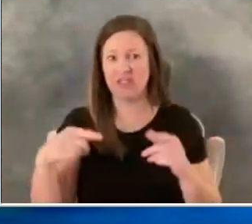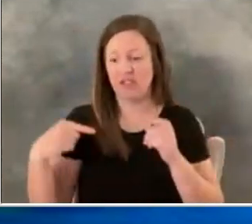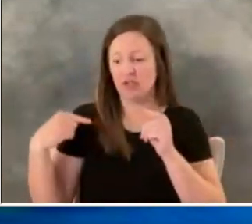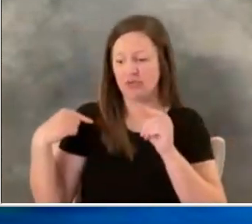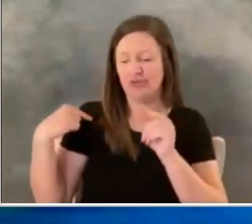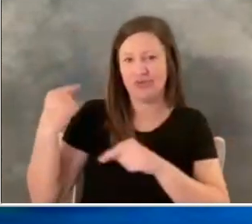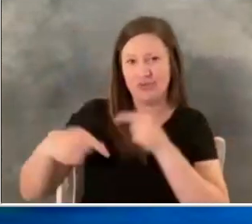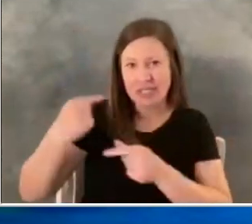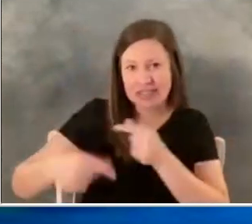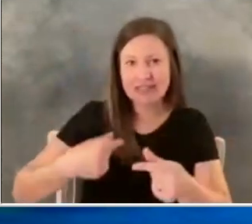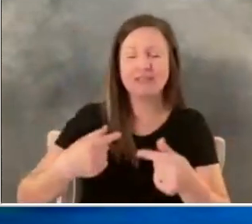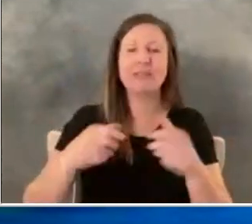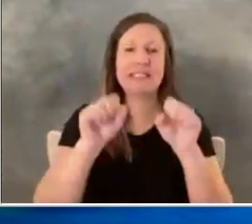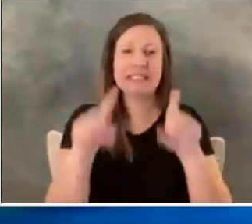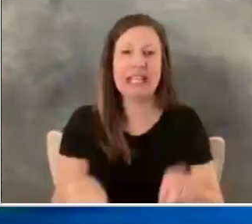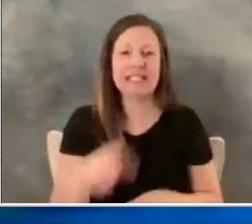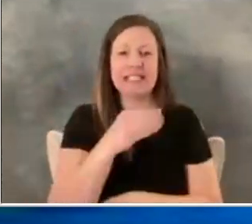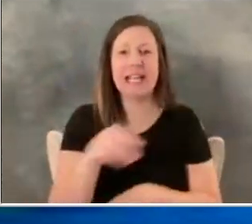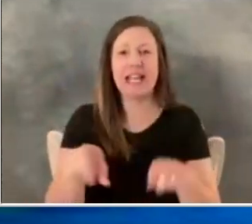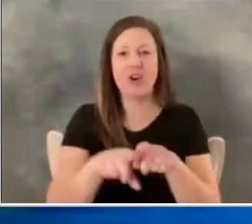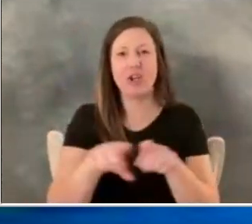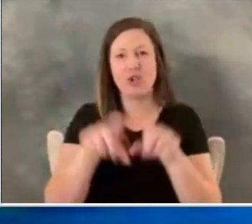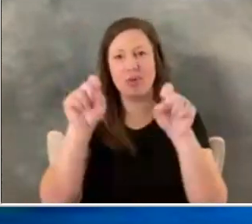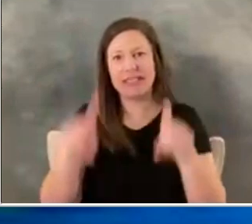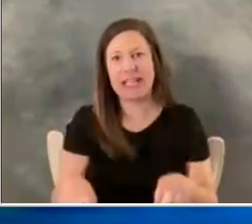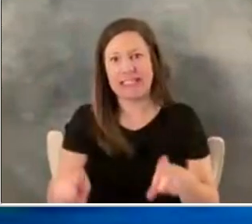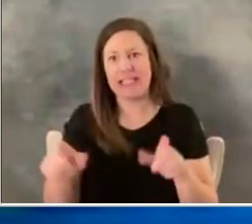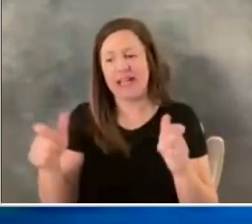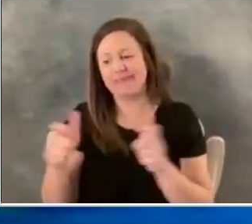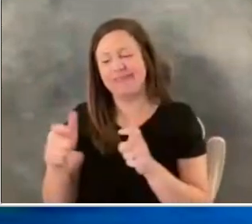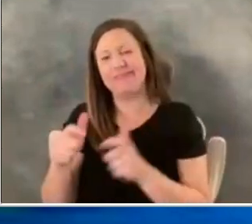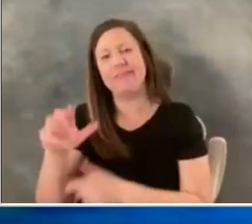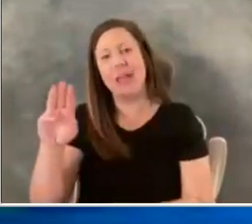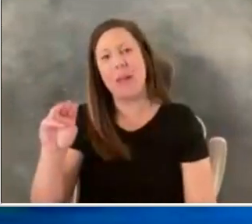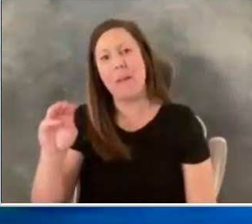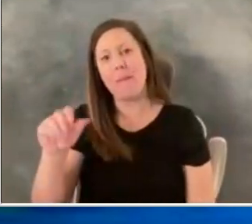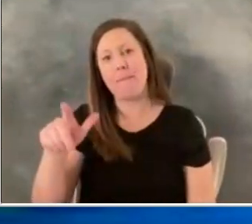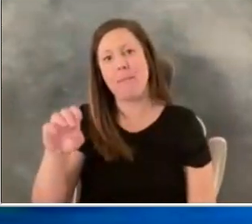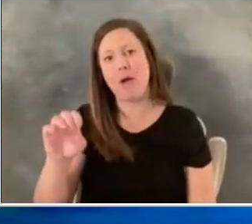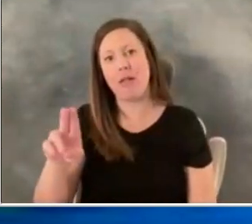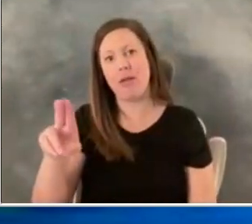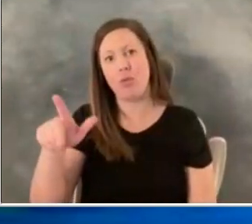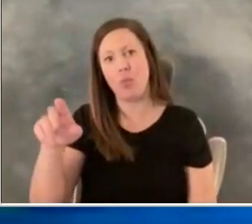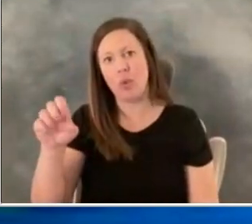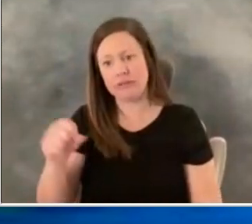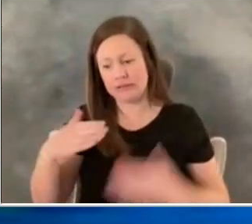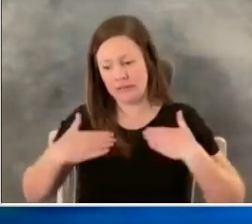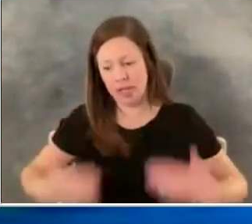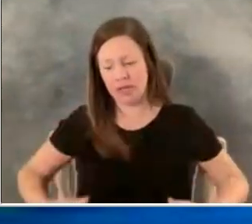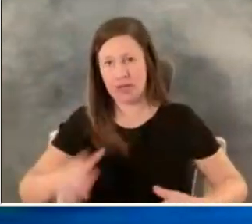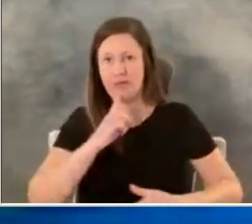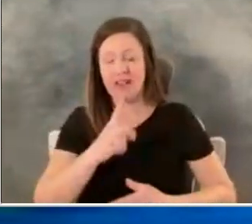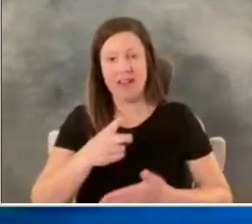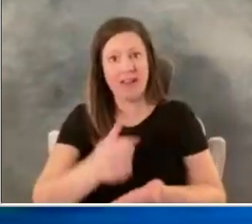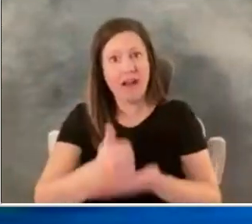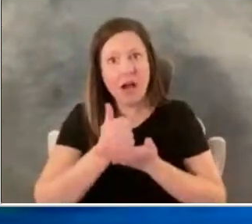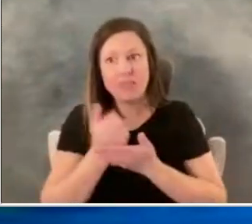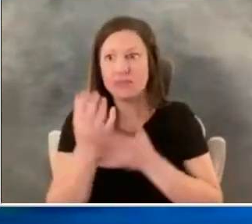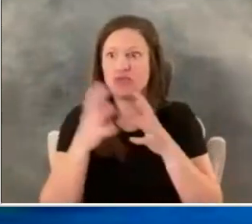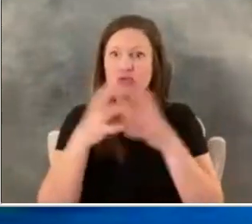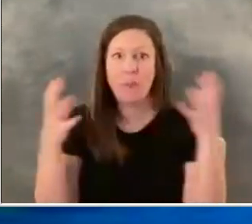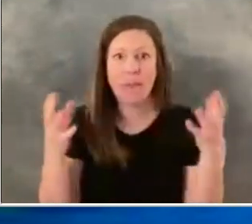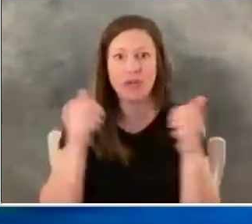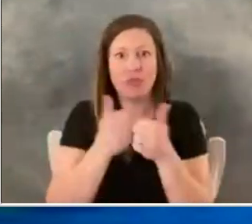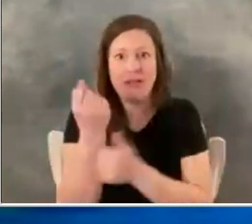testing and molecular testing has become critical to understanding the nature of a cancer and what is driving that